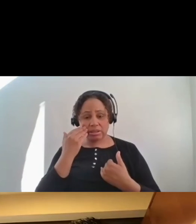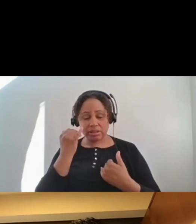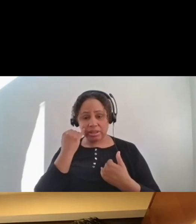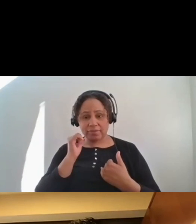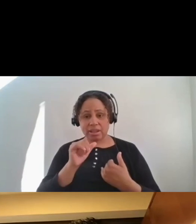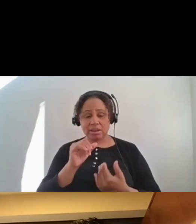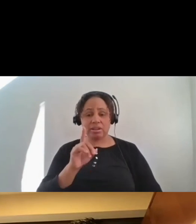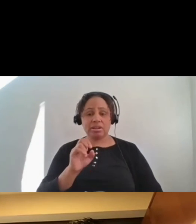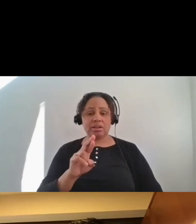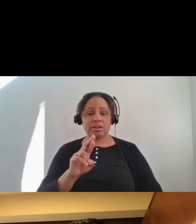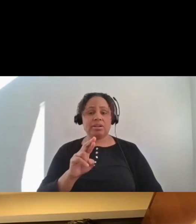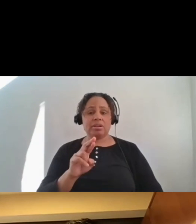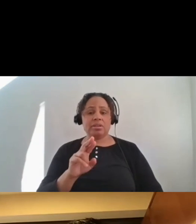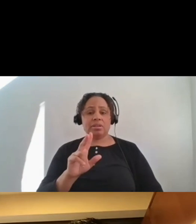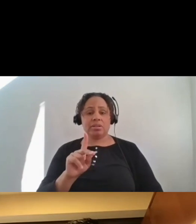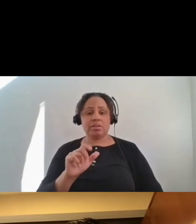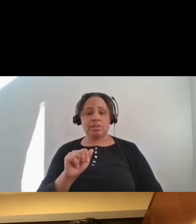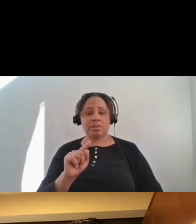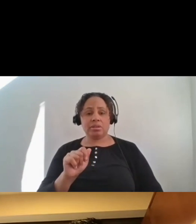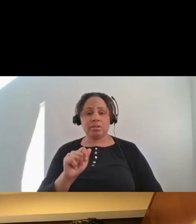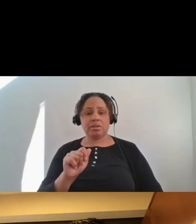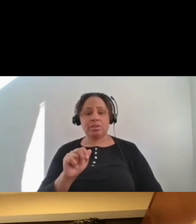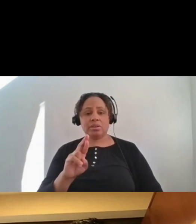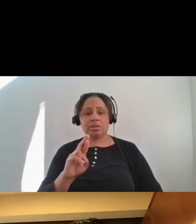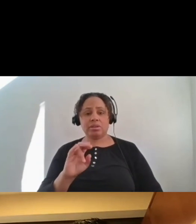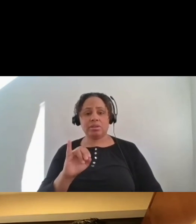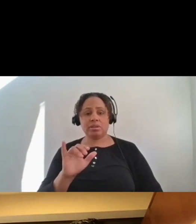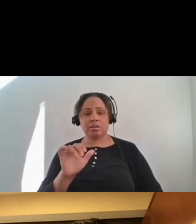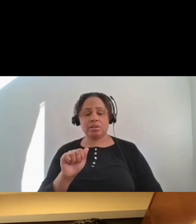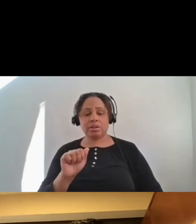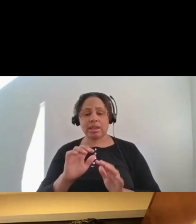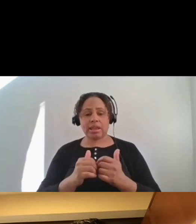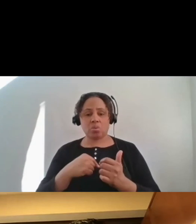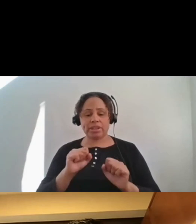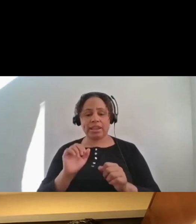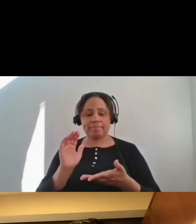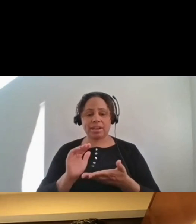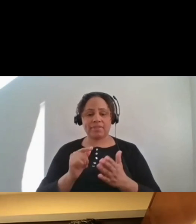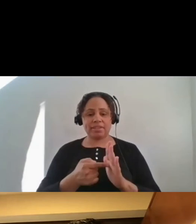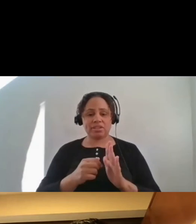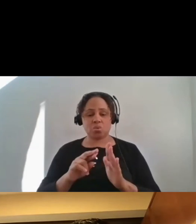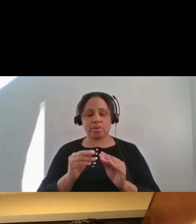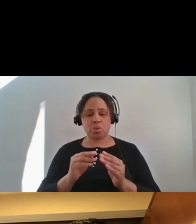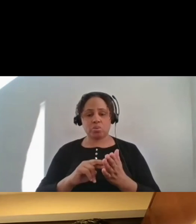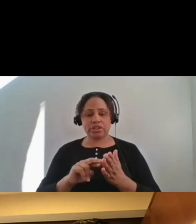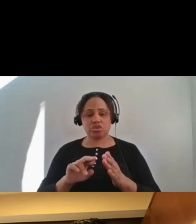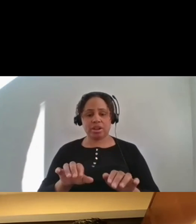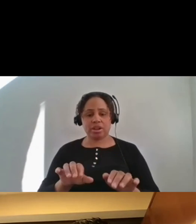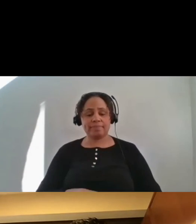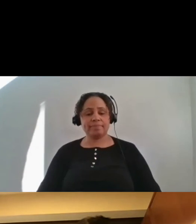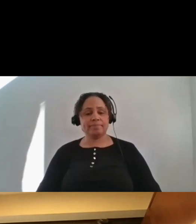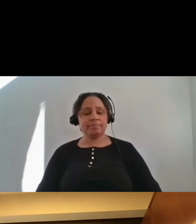or Dr. Ahmed can chime in as to how we kind of mitigate this, or if there's any further research that's done. Yeah,